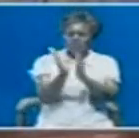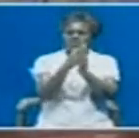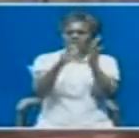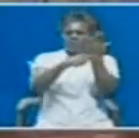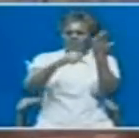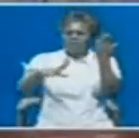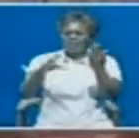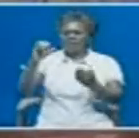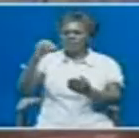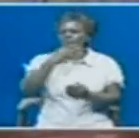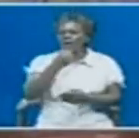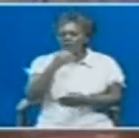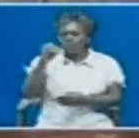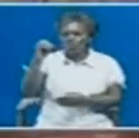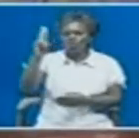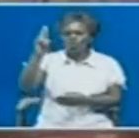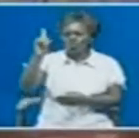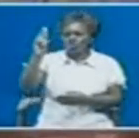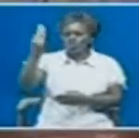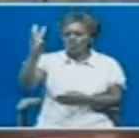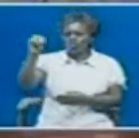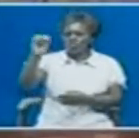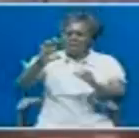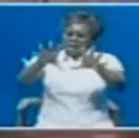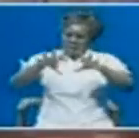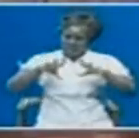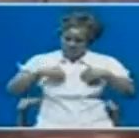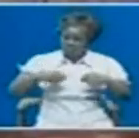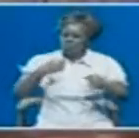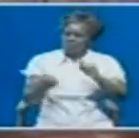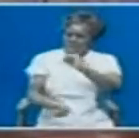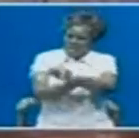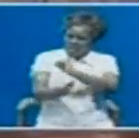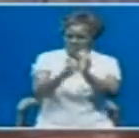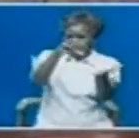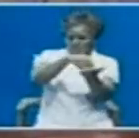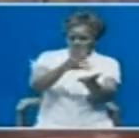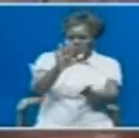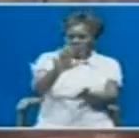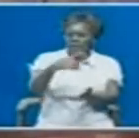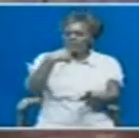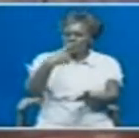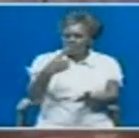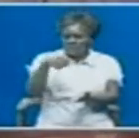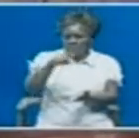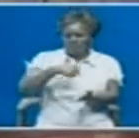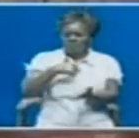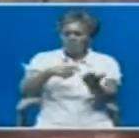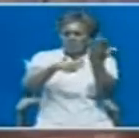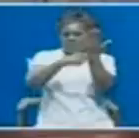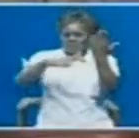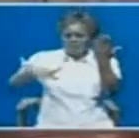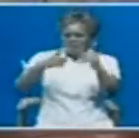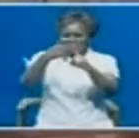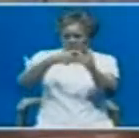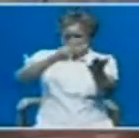Odumbe has agreed to come on the bench and spill his heart, if you will. He fell from grace, from hero to zero,